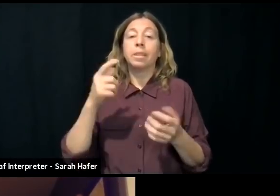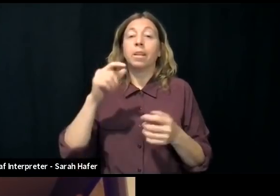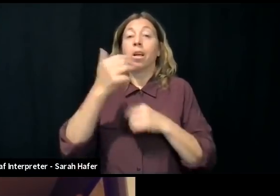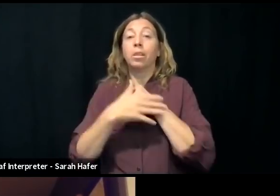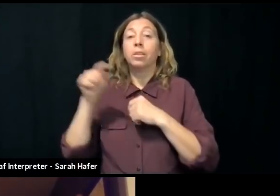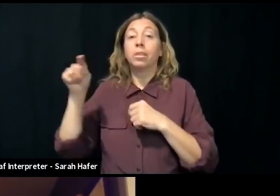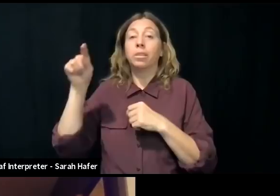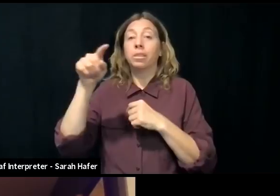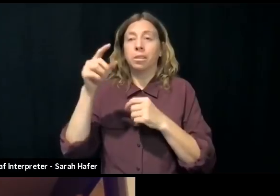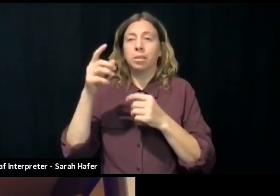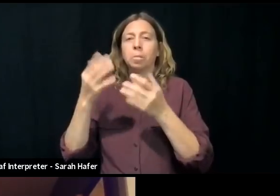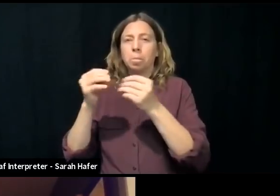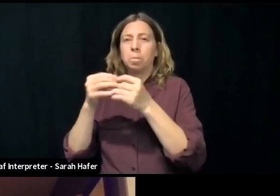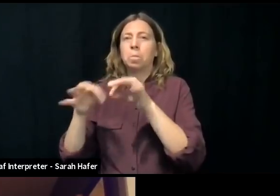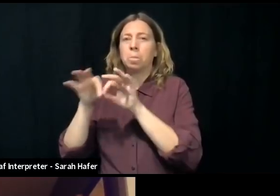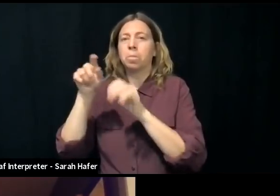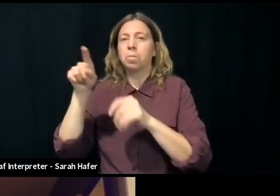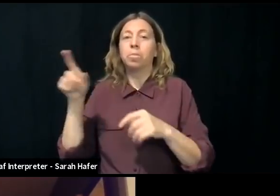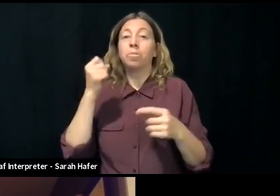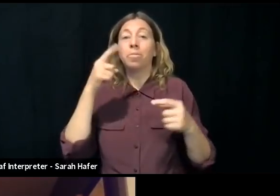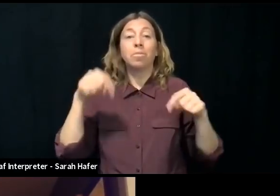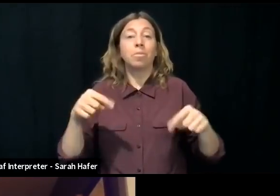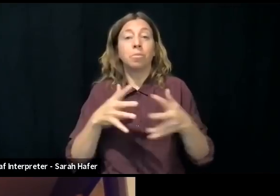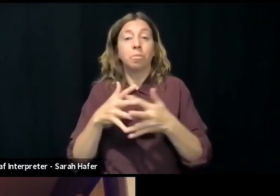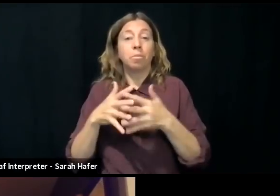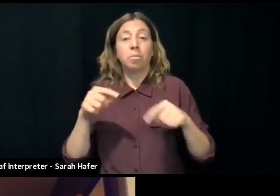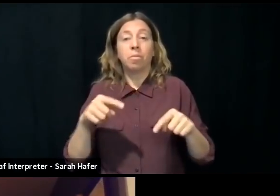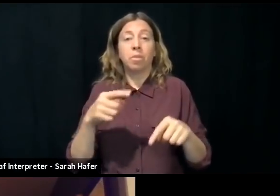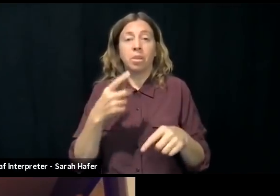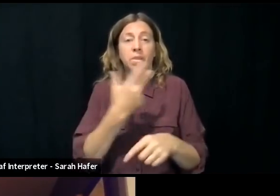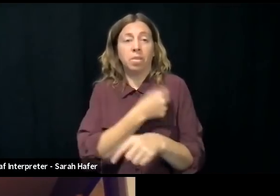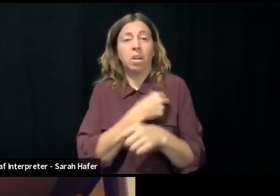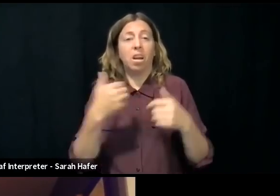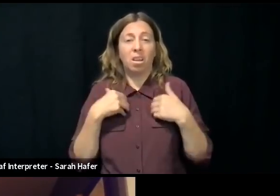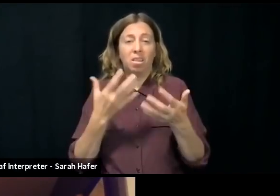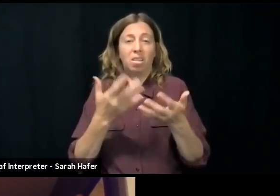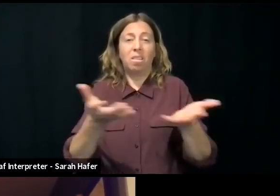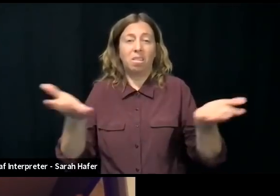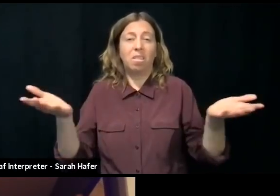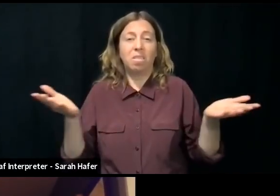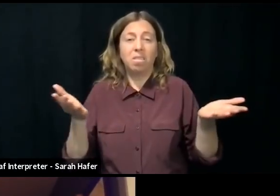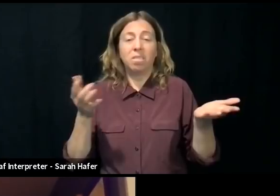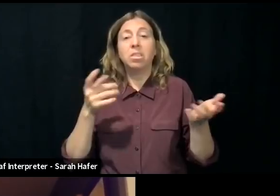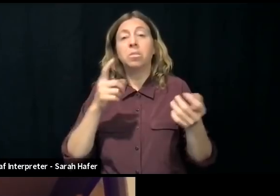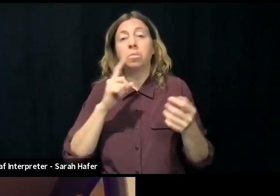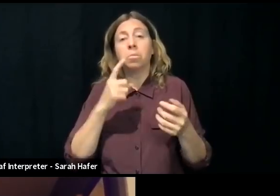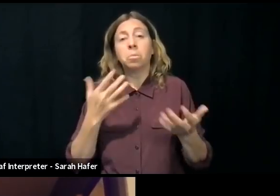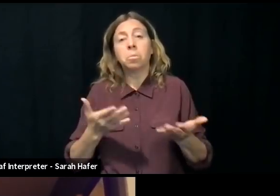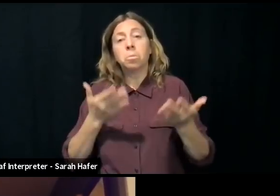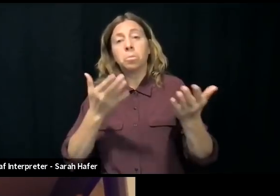of availability of vaccines, I would probably recommend sticking with the vaccine you started with,